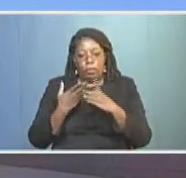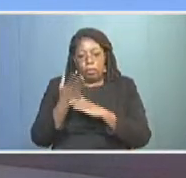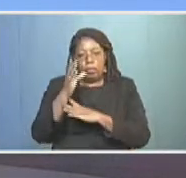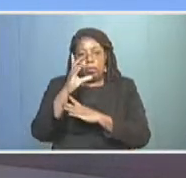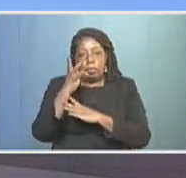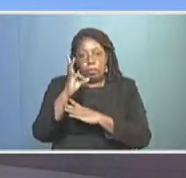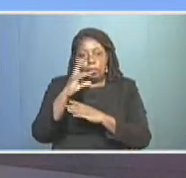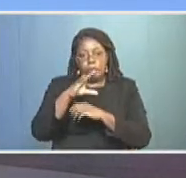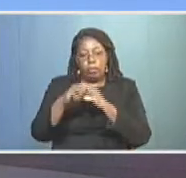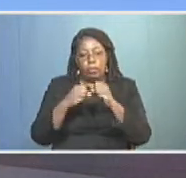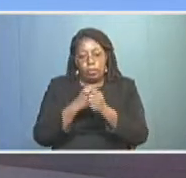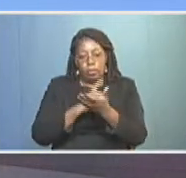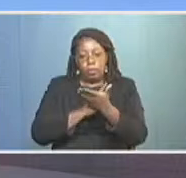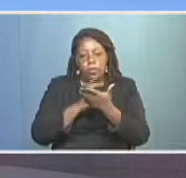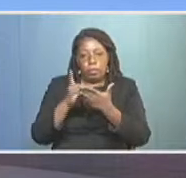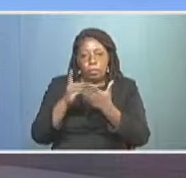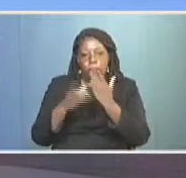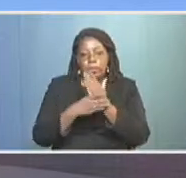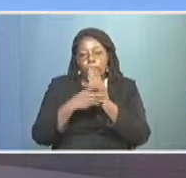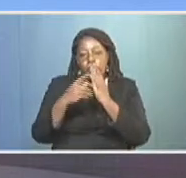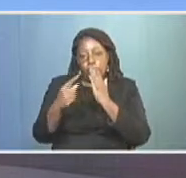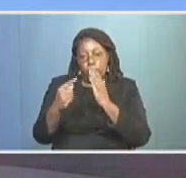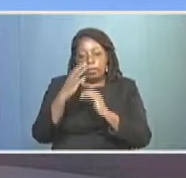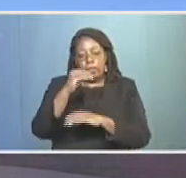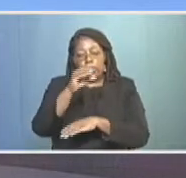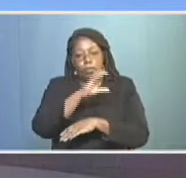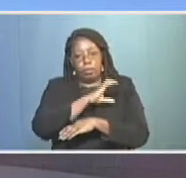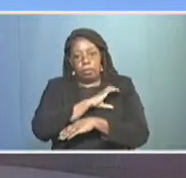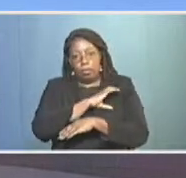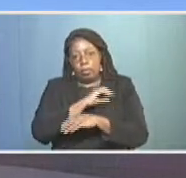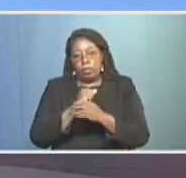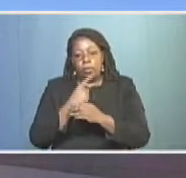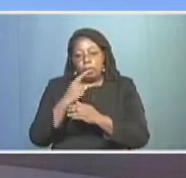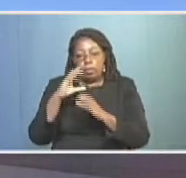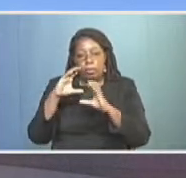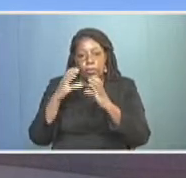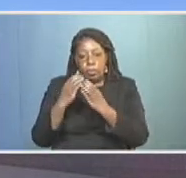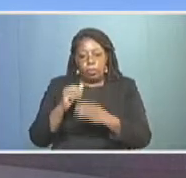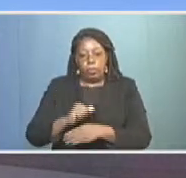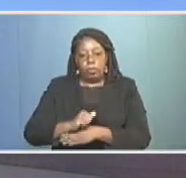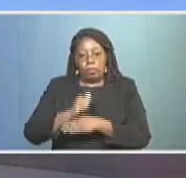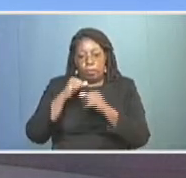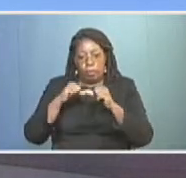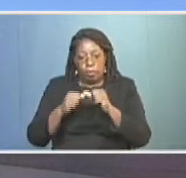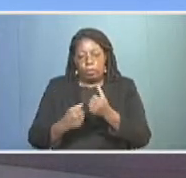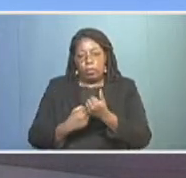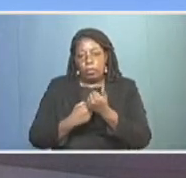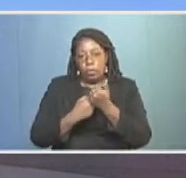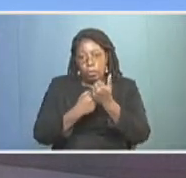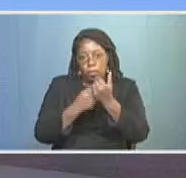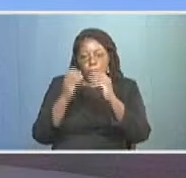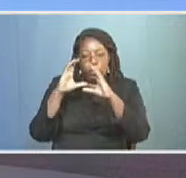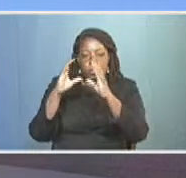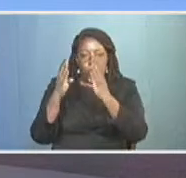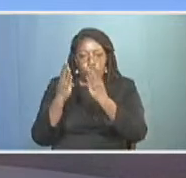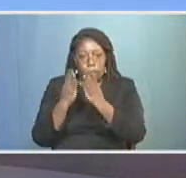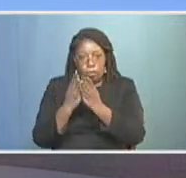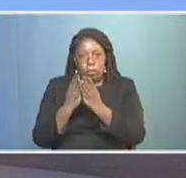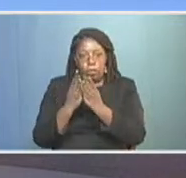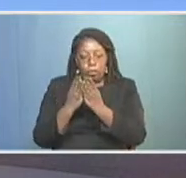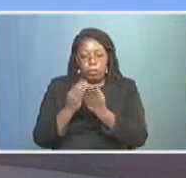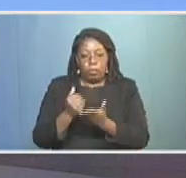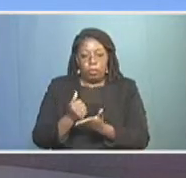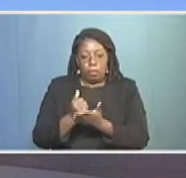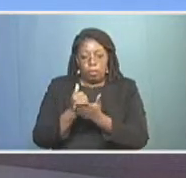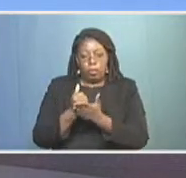span in developing talent and character. He added that the company is proud to continue supporting the club's mission to foster